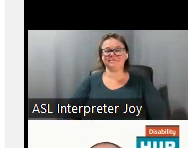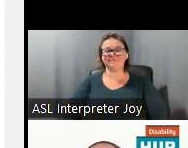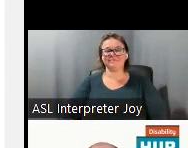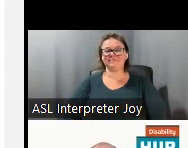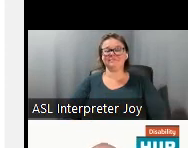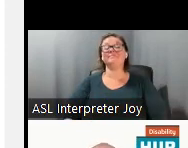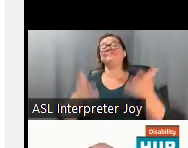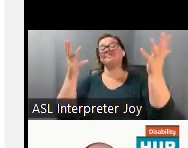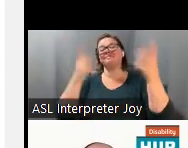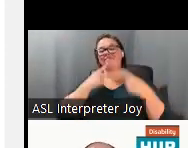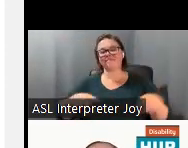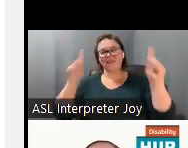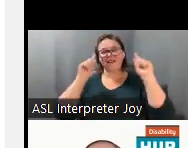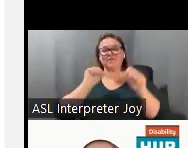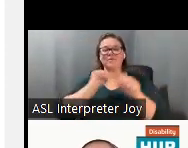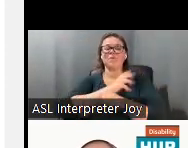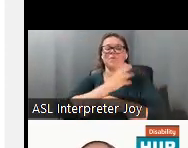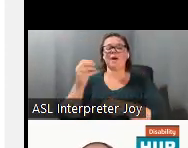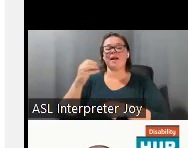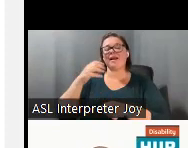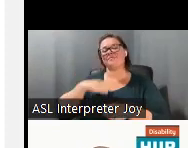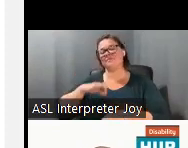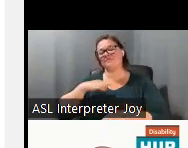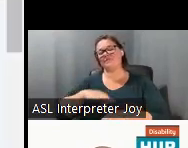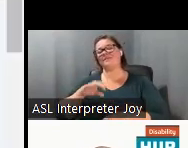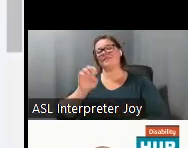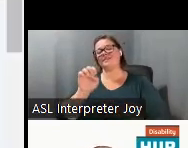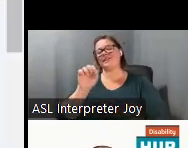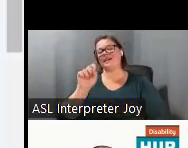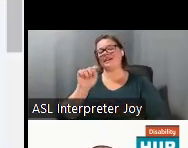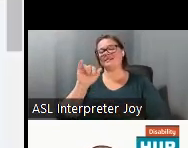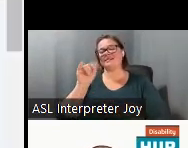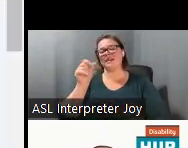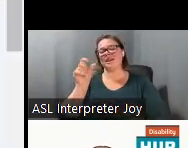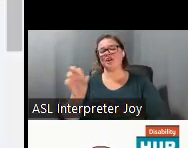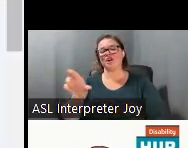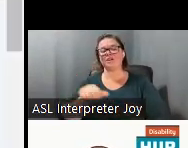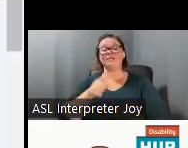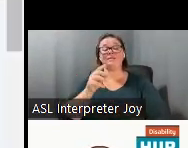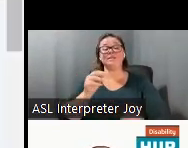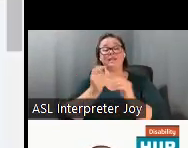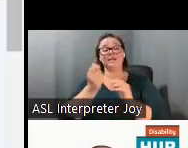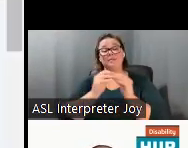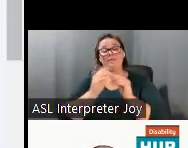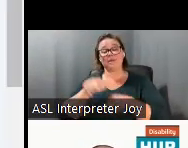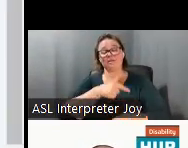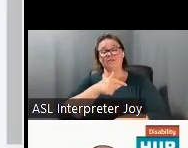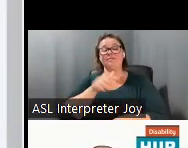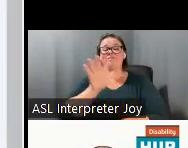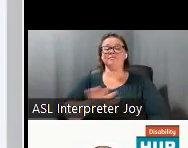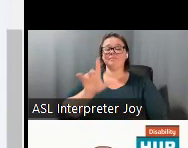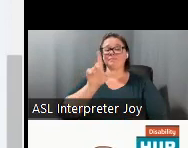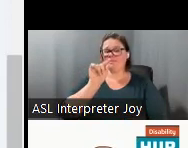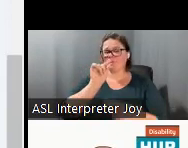There we go. Work and benefits estimator. That's what I was looking for. So this one is a little bit longer again. It's about 20 minutes